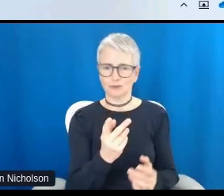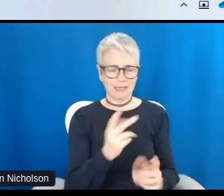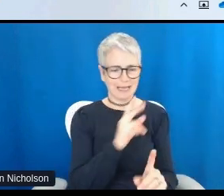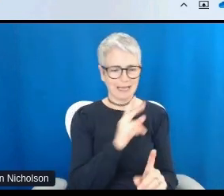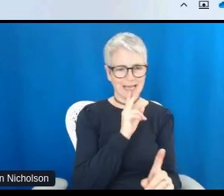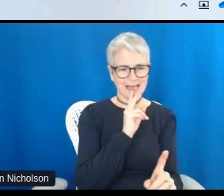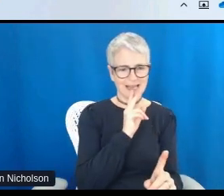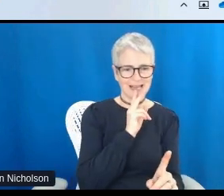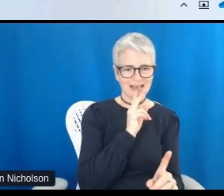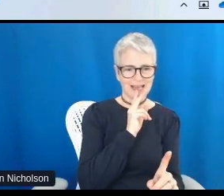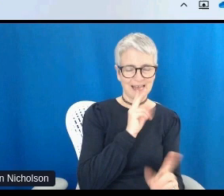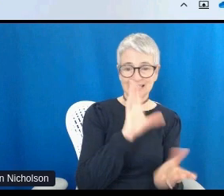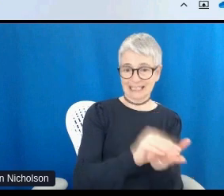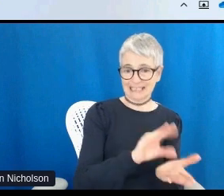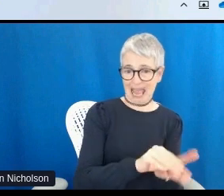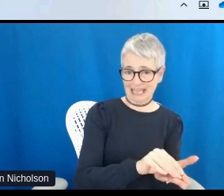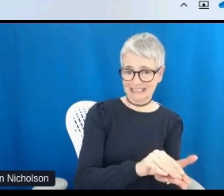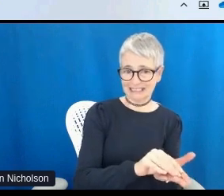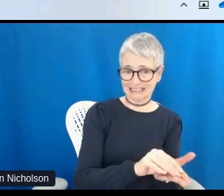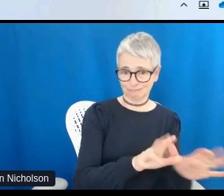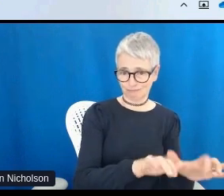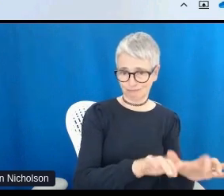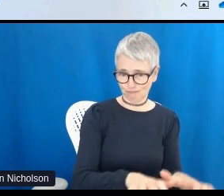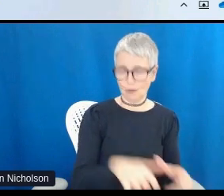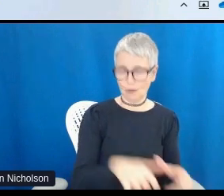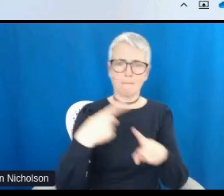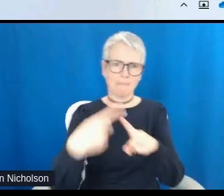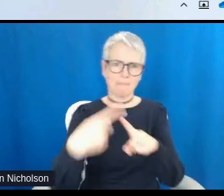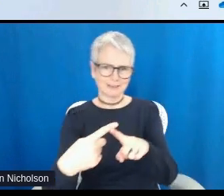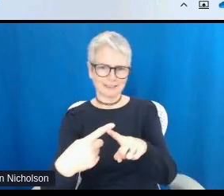to my computer, but also having it